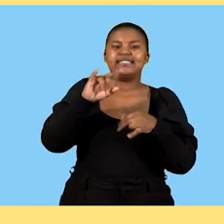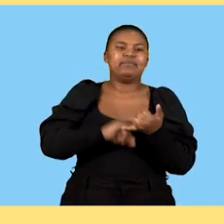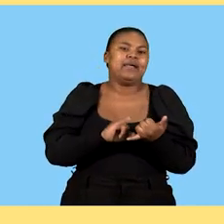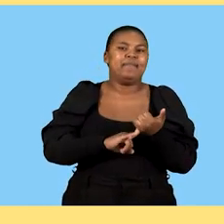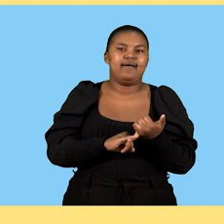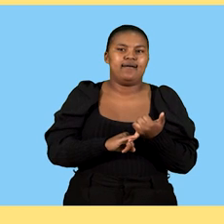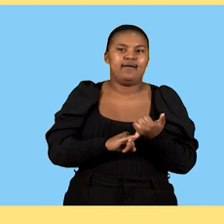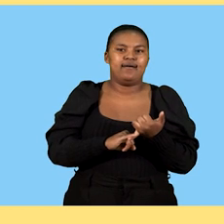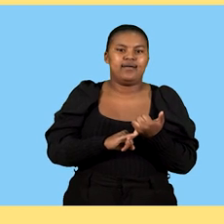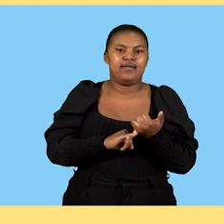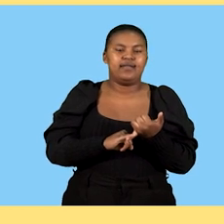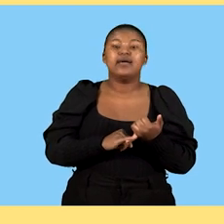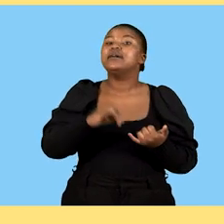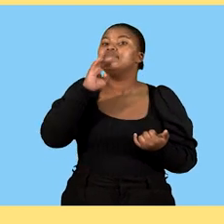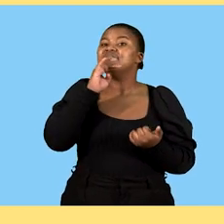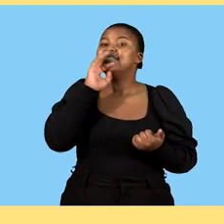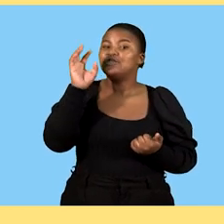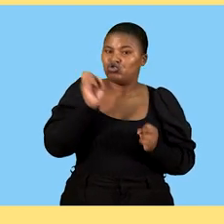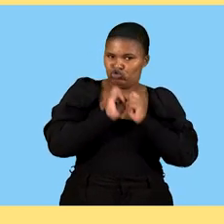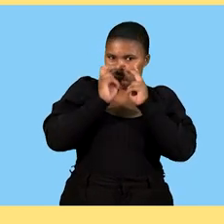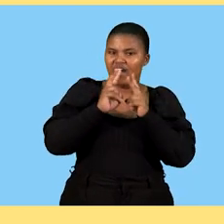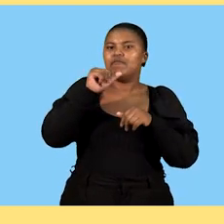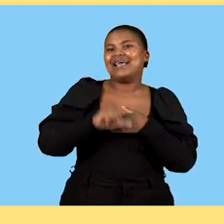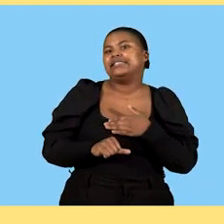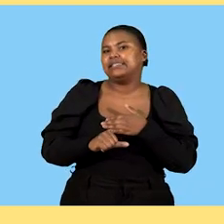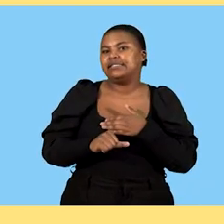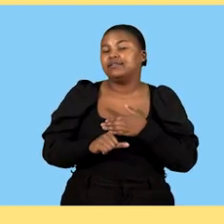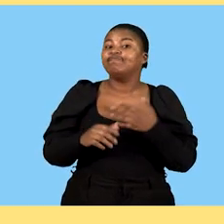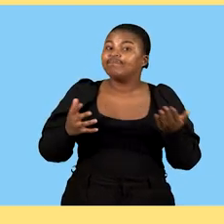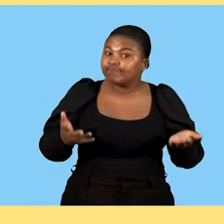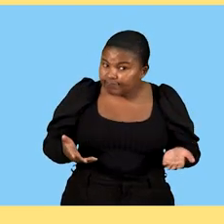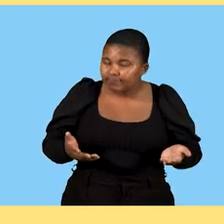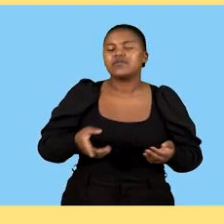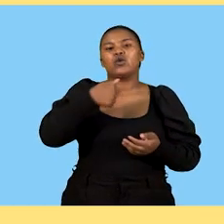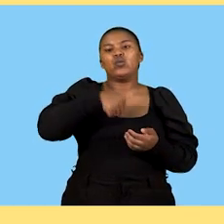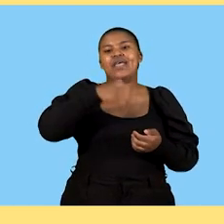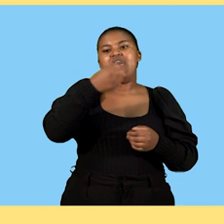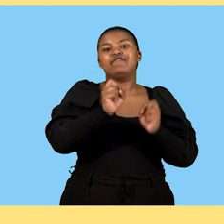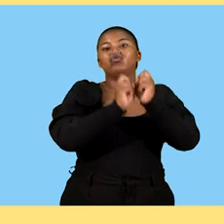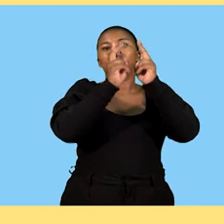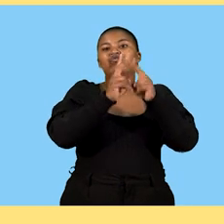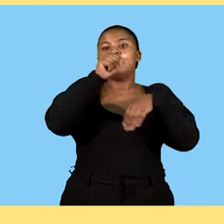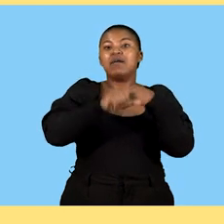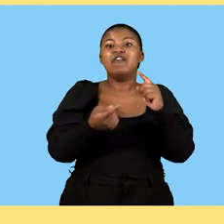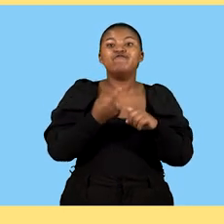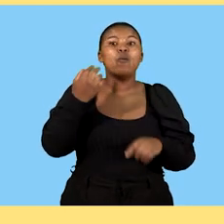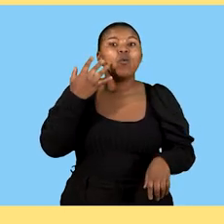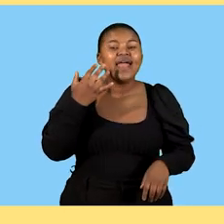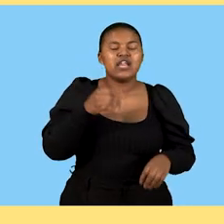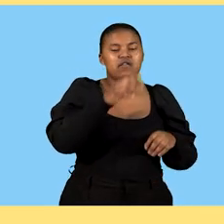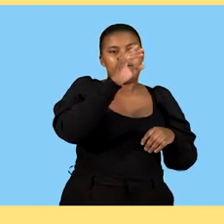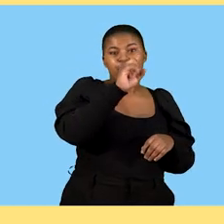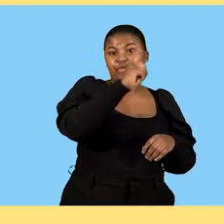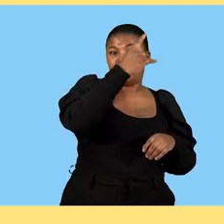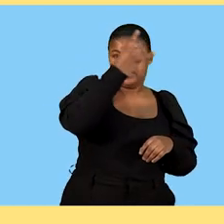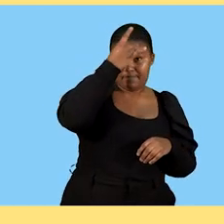10,430. This is the rent that we have already received for the 7 months. But remember, our tenant